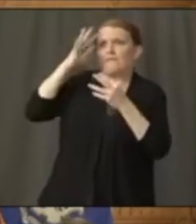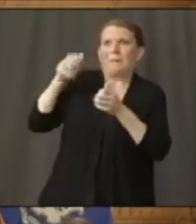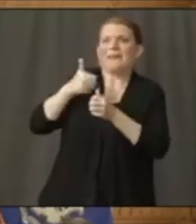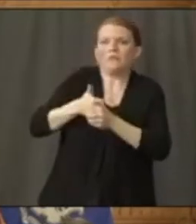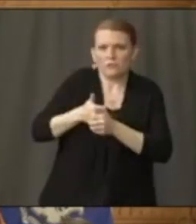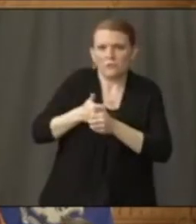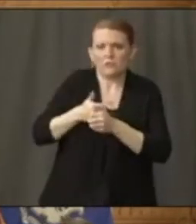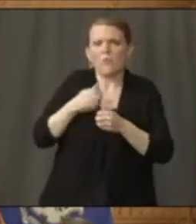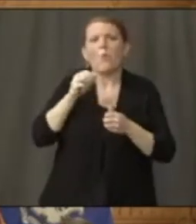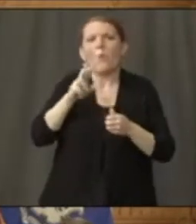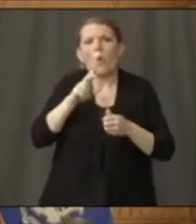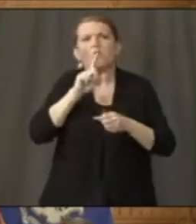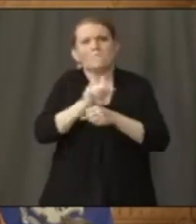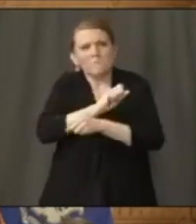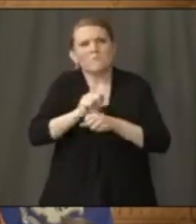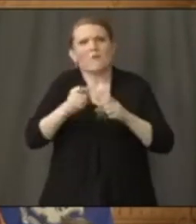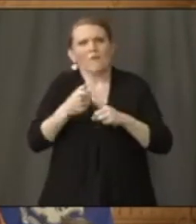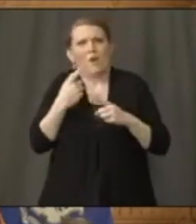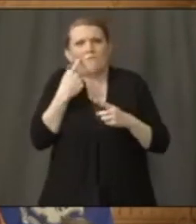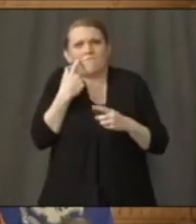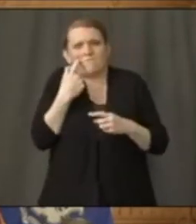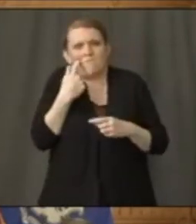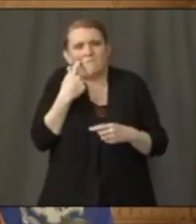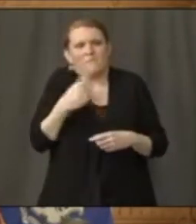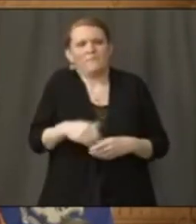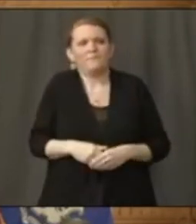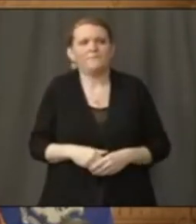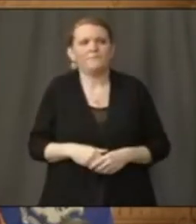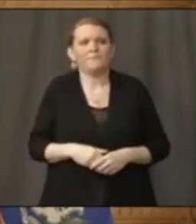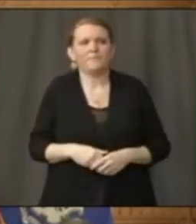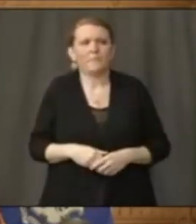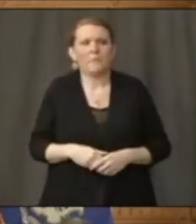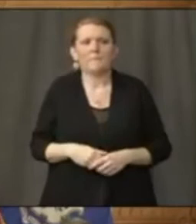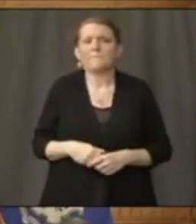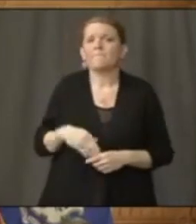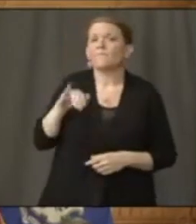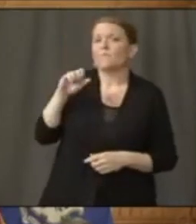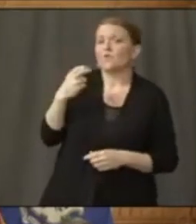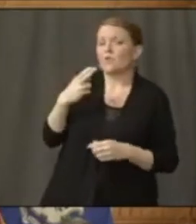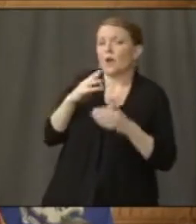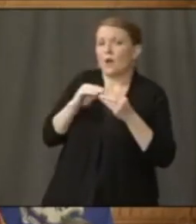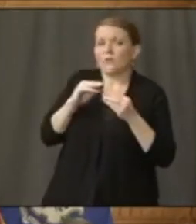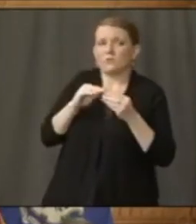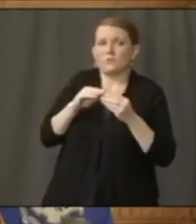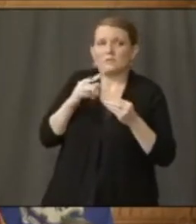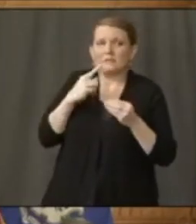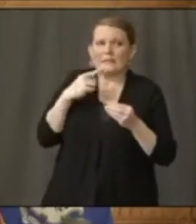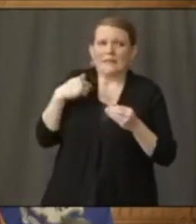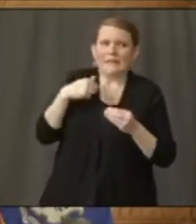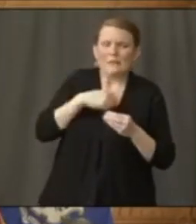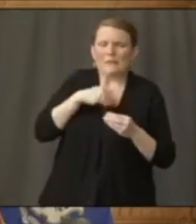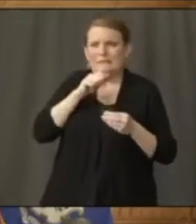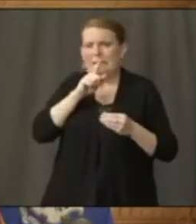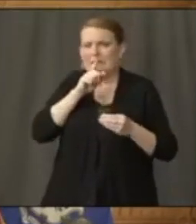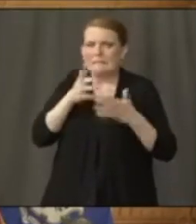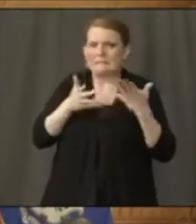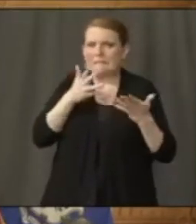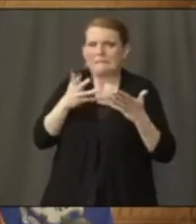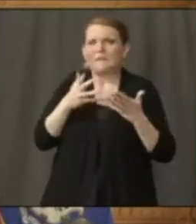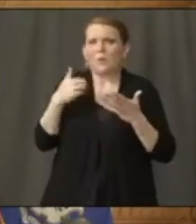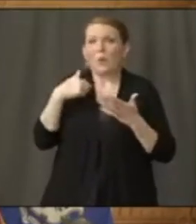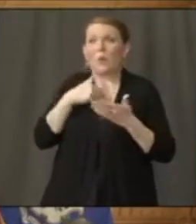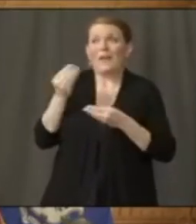what's reported to us in the last 24 hours, so, you know, it could be a mix, but we don't have the breakdown. Thanks.